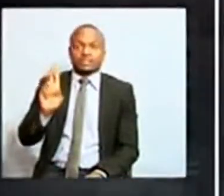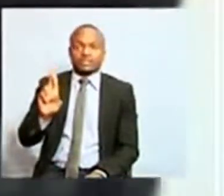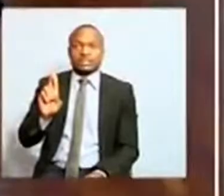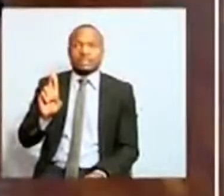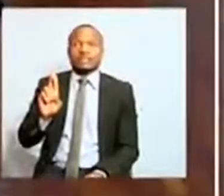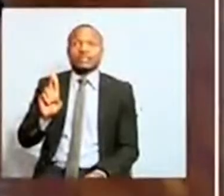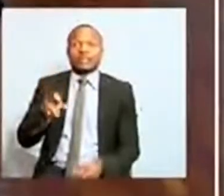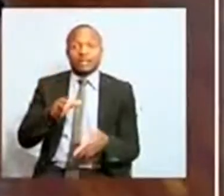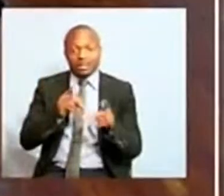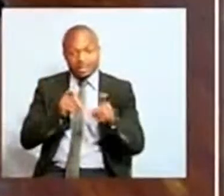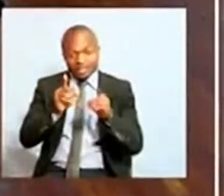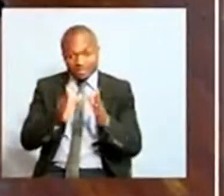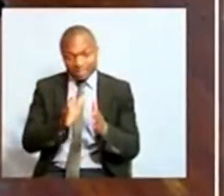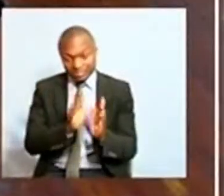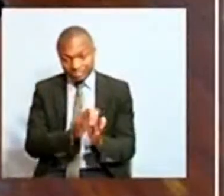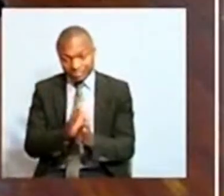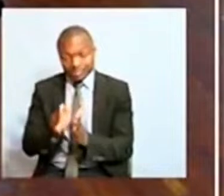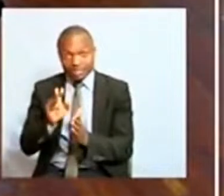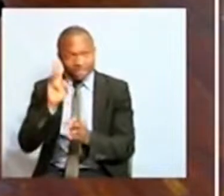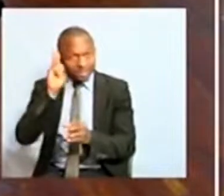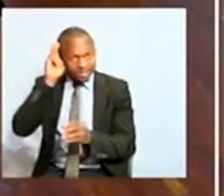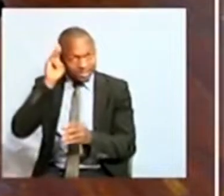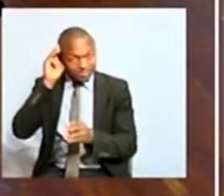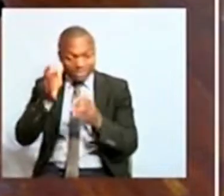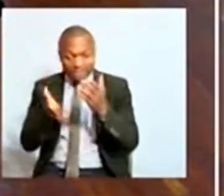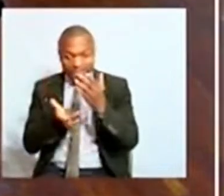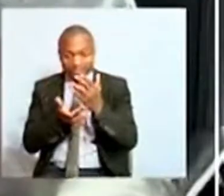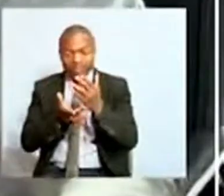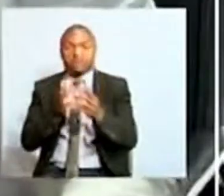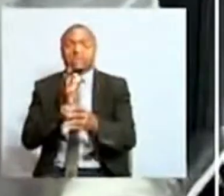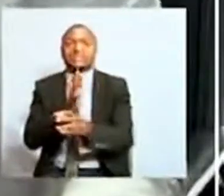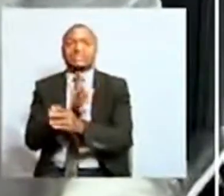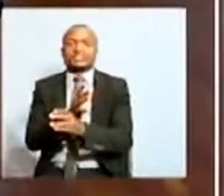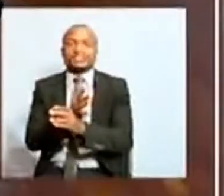Information from the Ministry of Technology and Science.